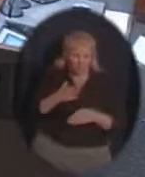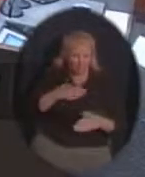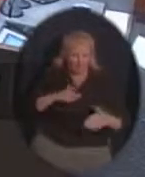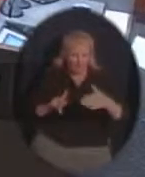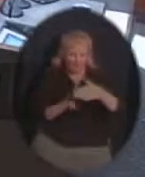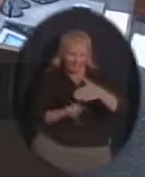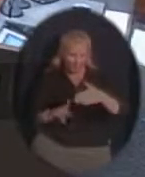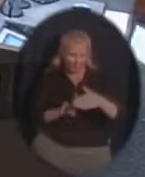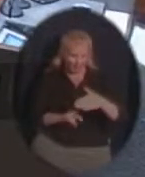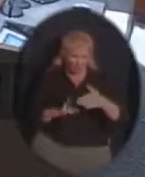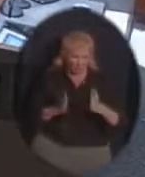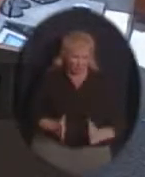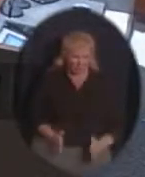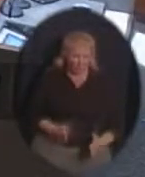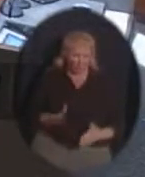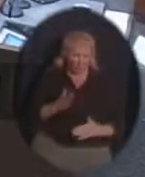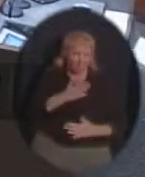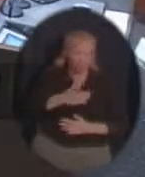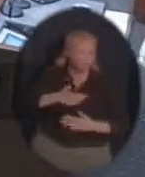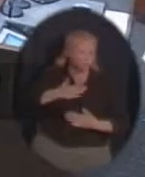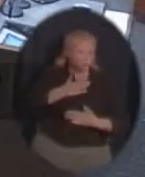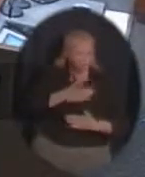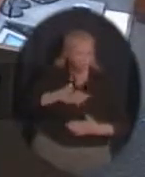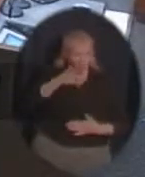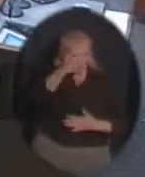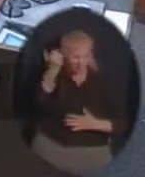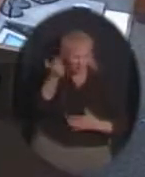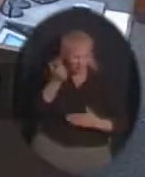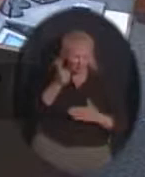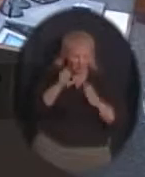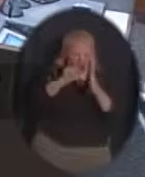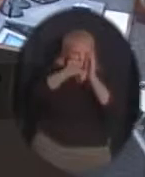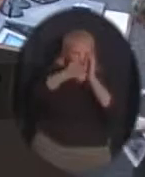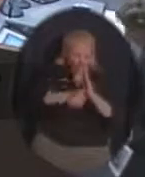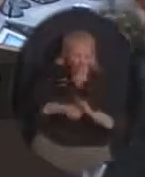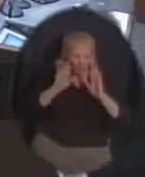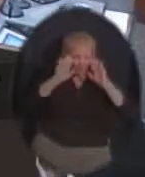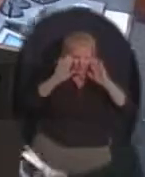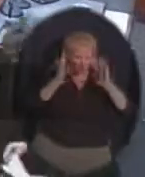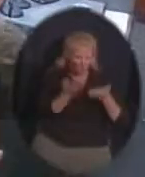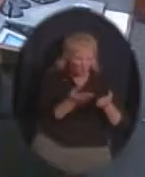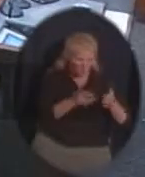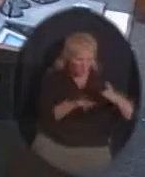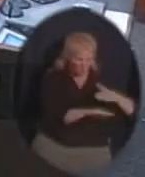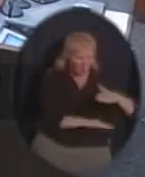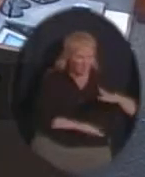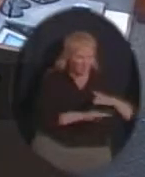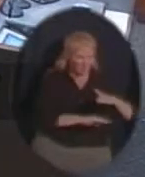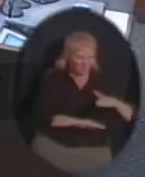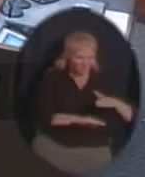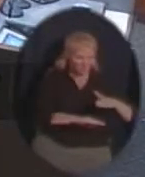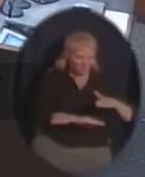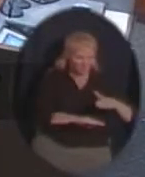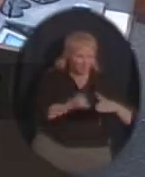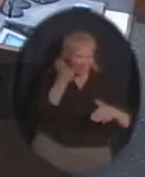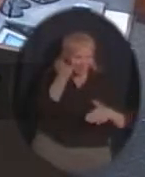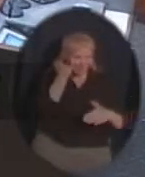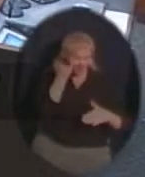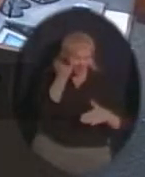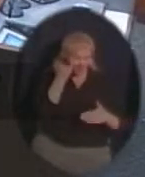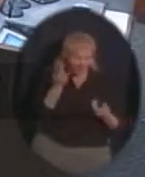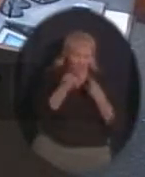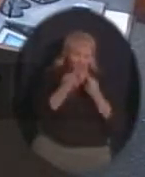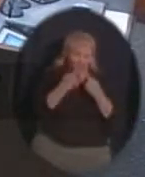in the movie he emphasizes focusing on the fundamentals, getting back to the basics. And that if you're going to succeed in life, it's